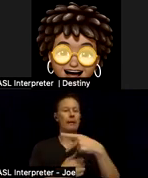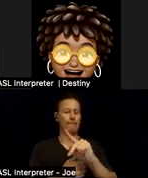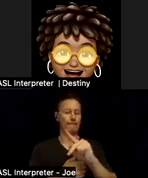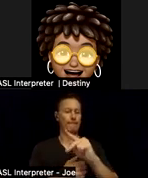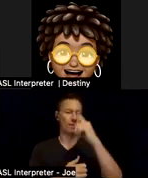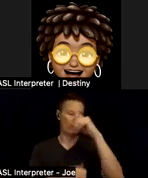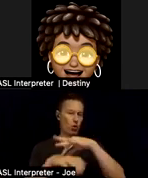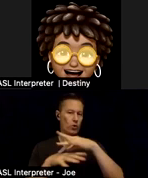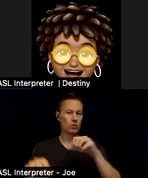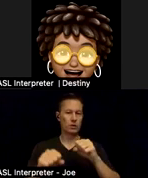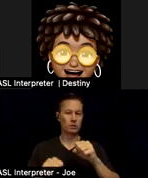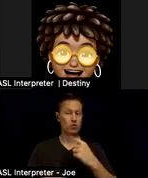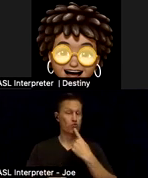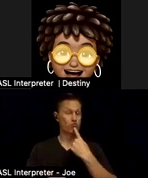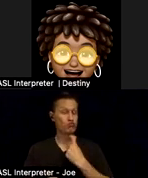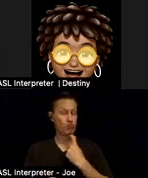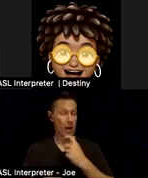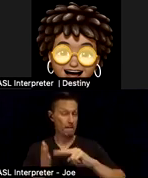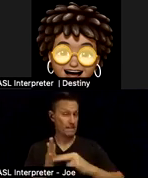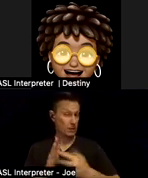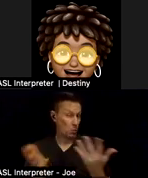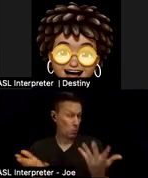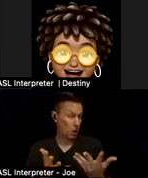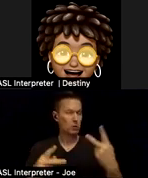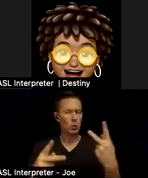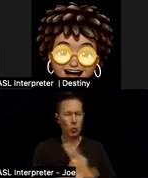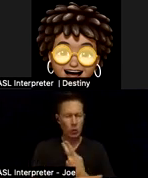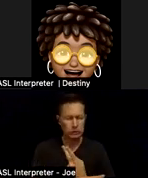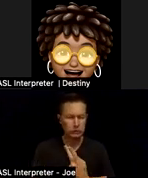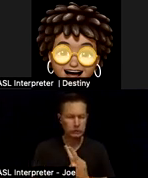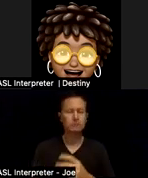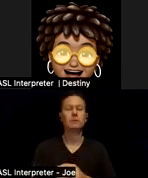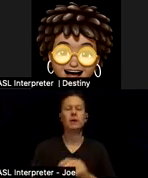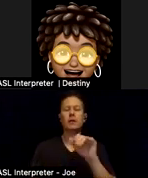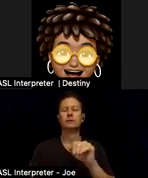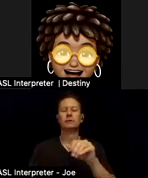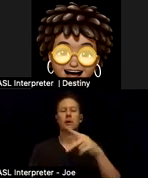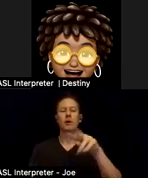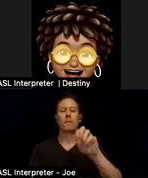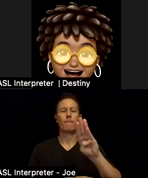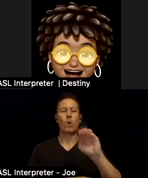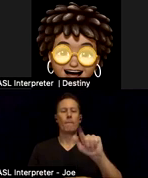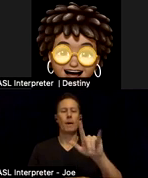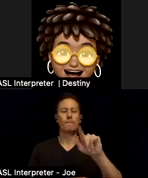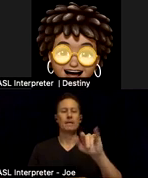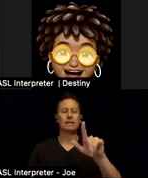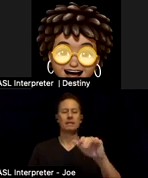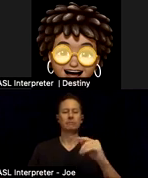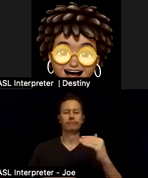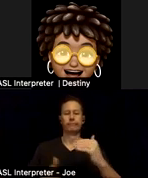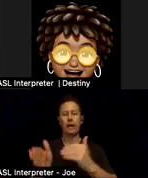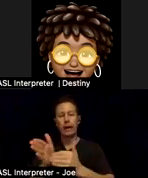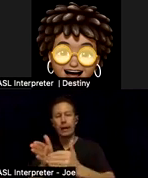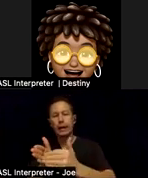redder the color, the worse the news. This is a probability map, and it shows the frequency of